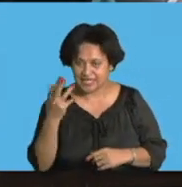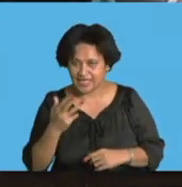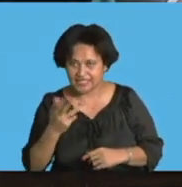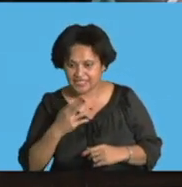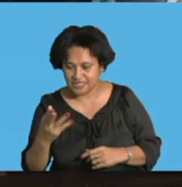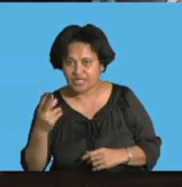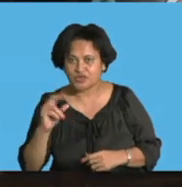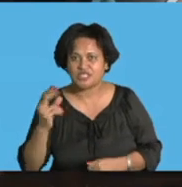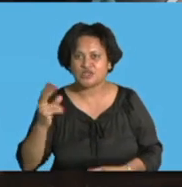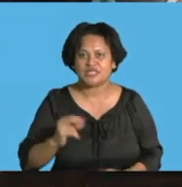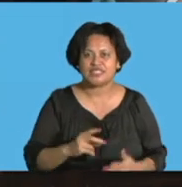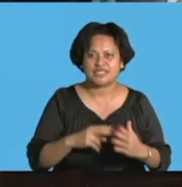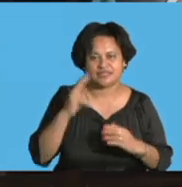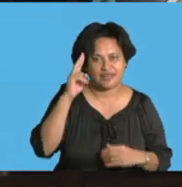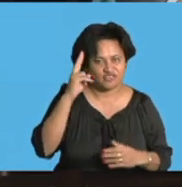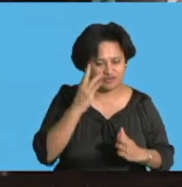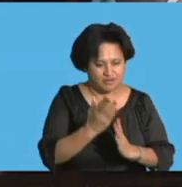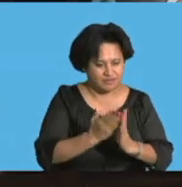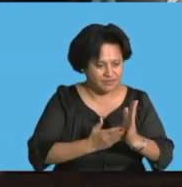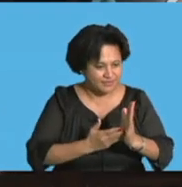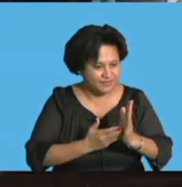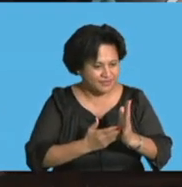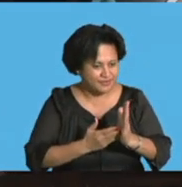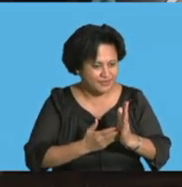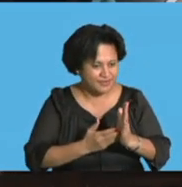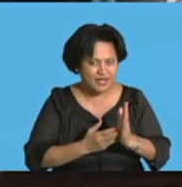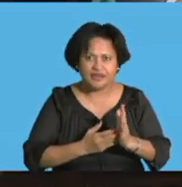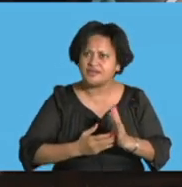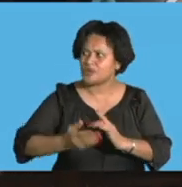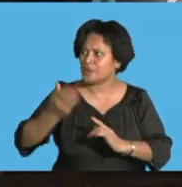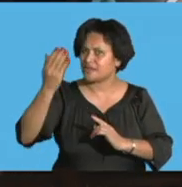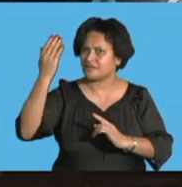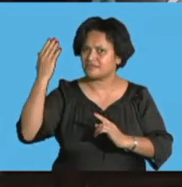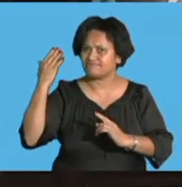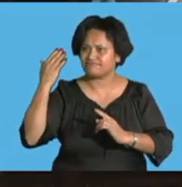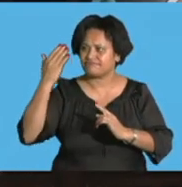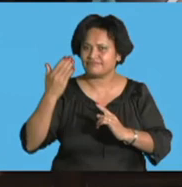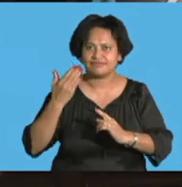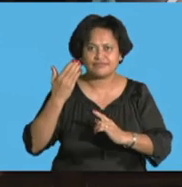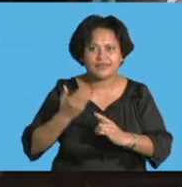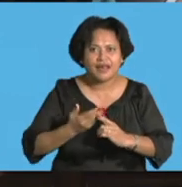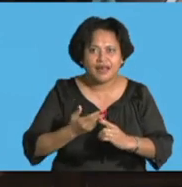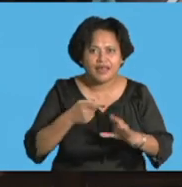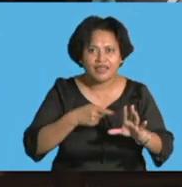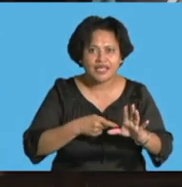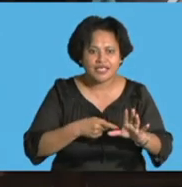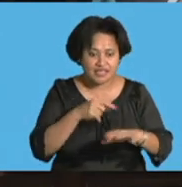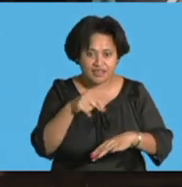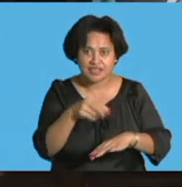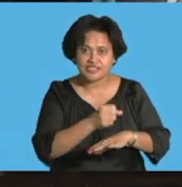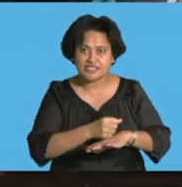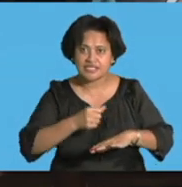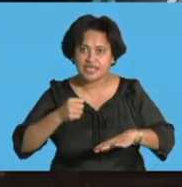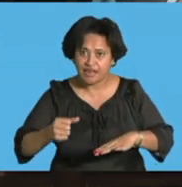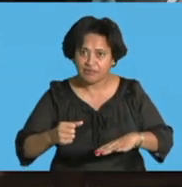2019-2020 national budget. Mr. Speaker, sir, over the years, this government provided Fijians with what matters to